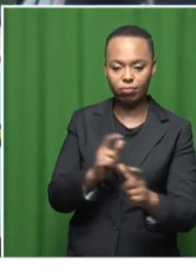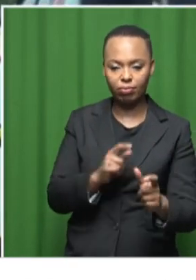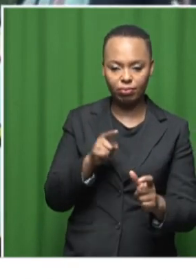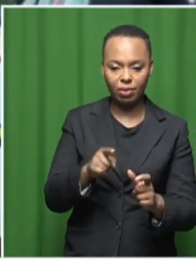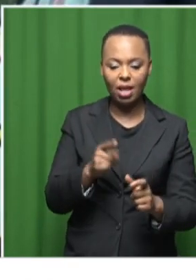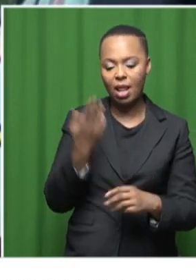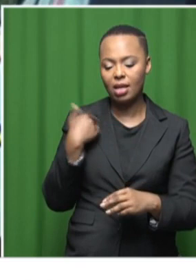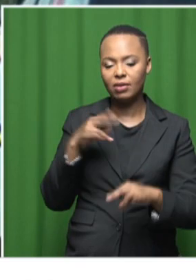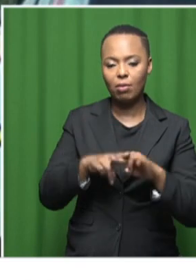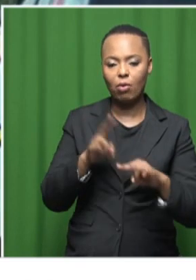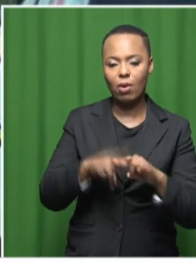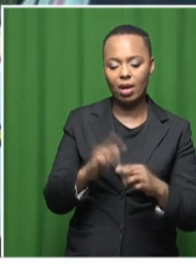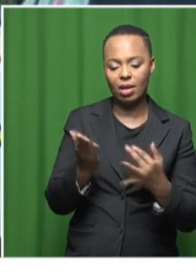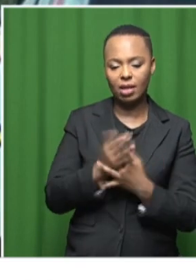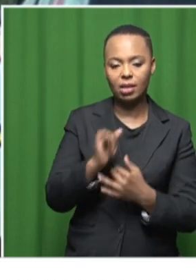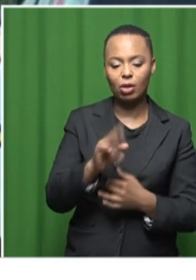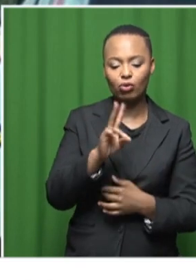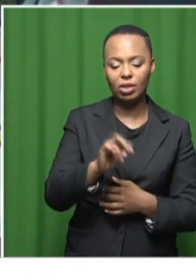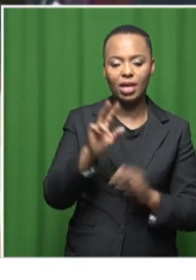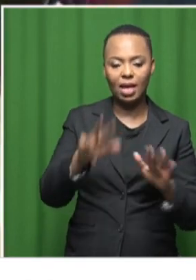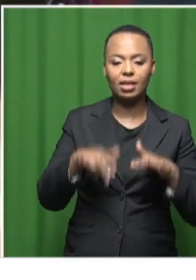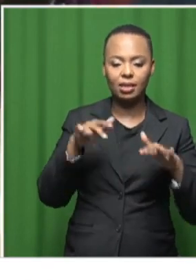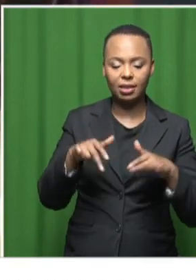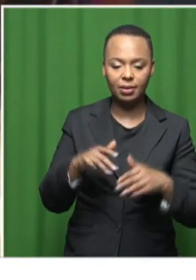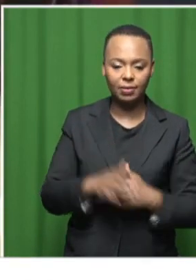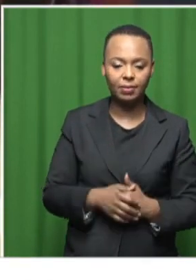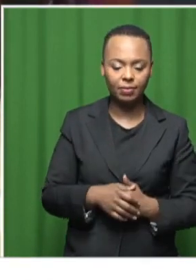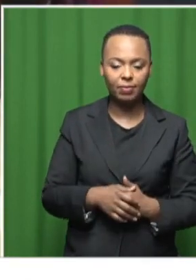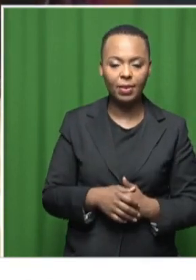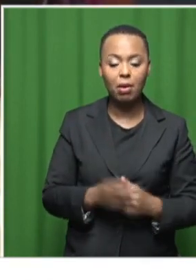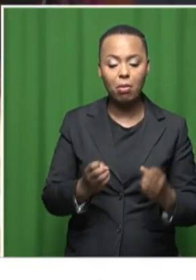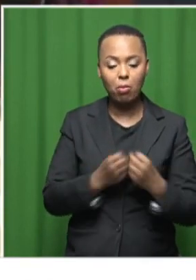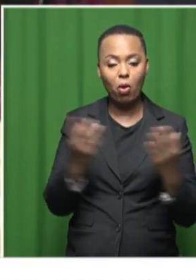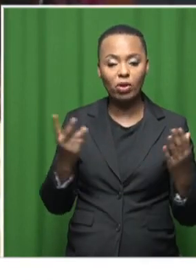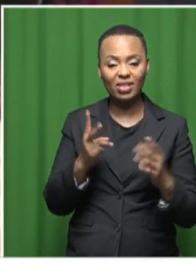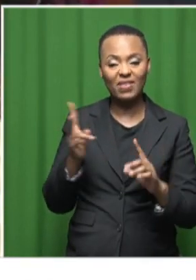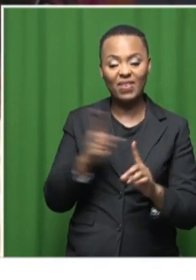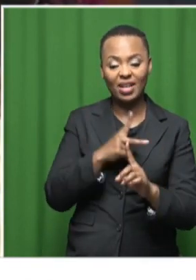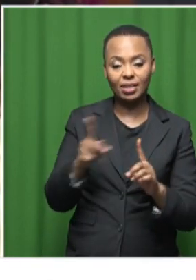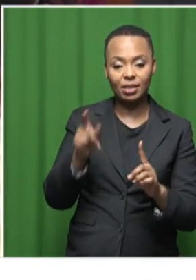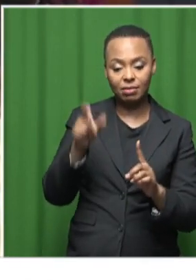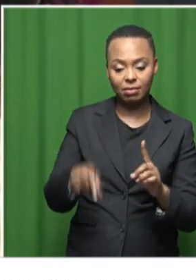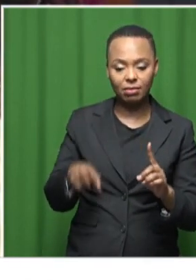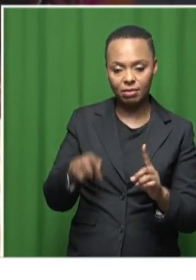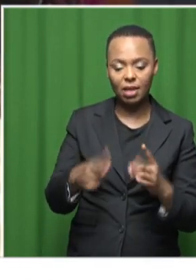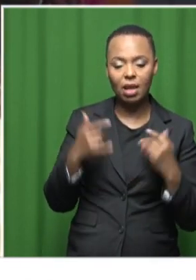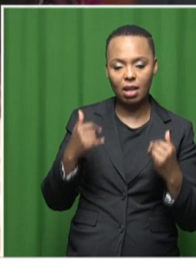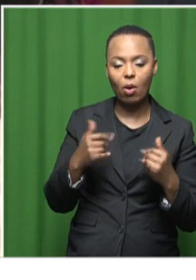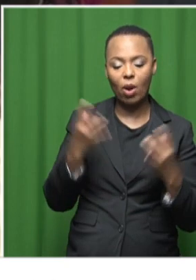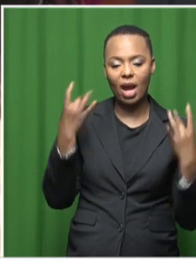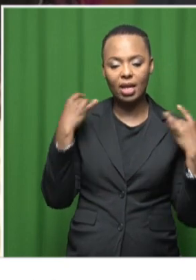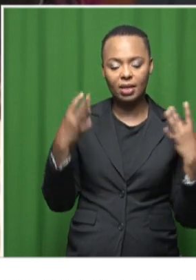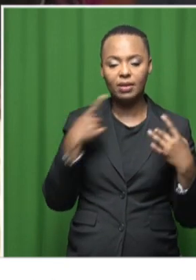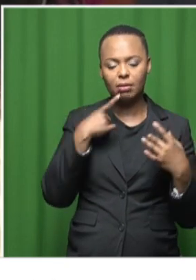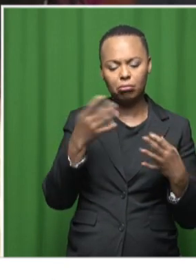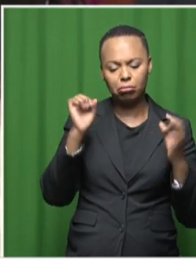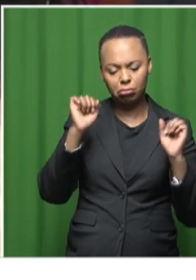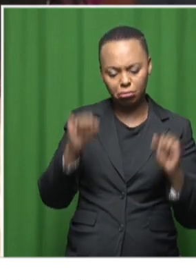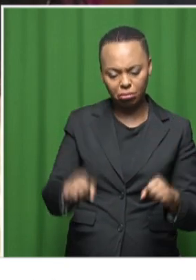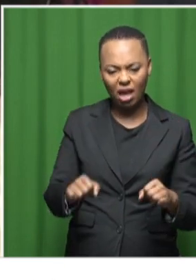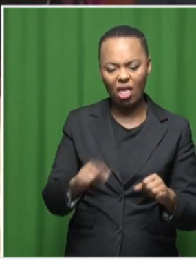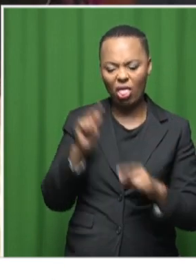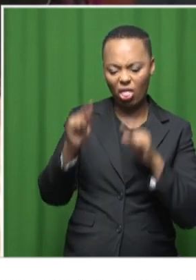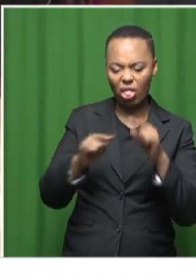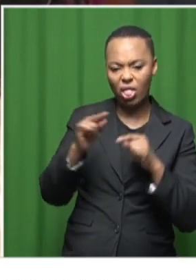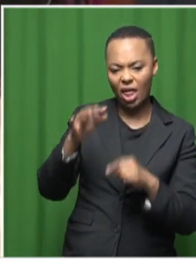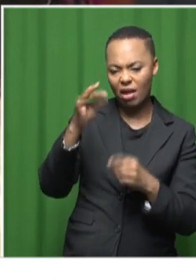on February 14, 2018. Many victims' relatives castigated the jury's decision and criticized a